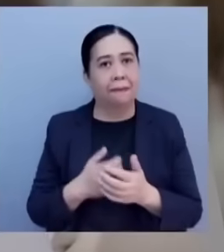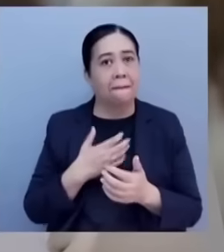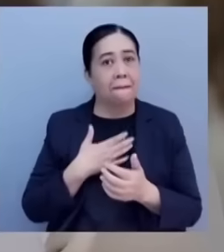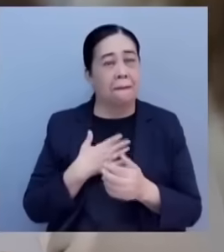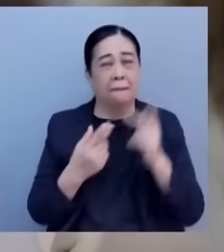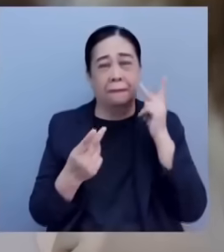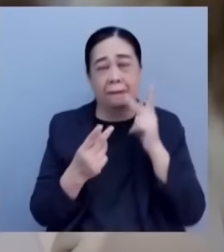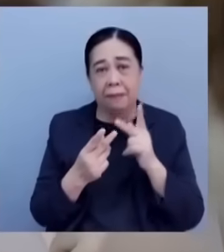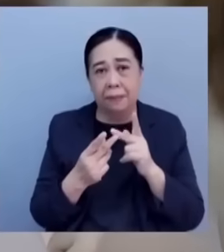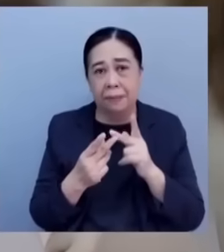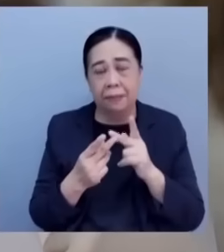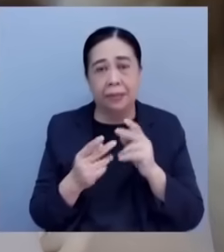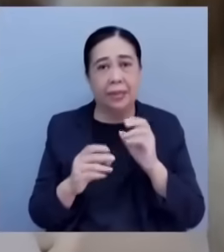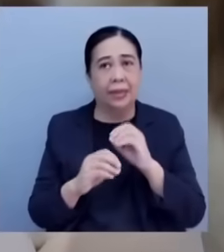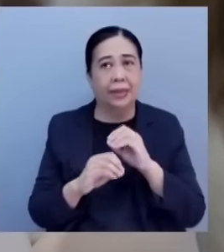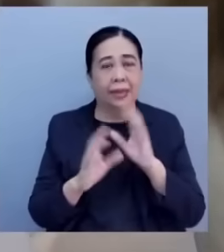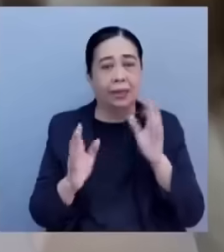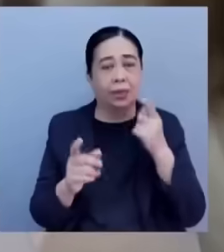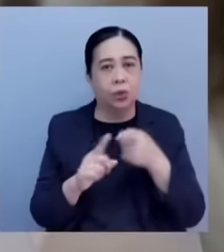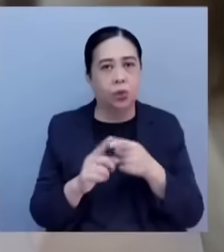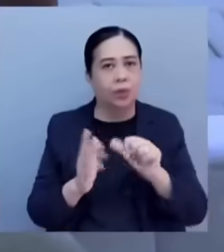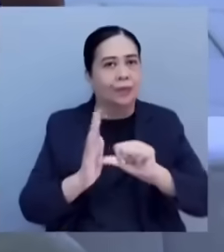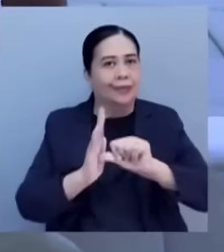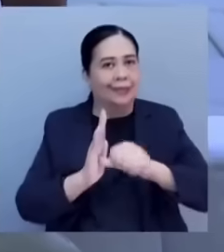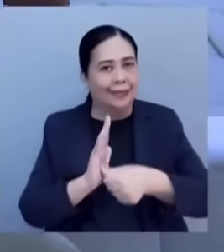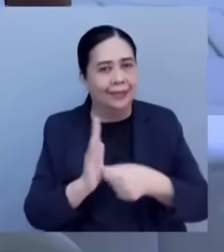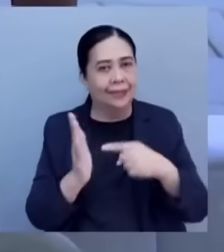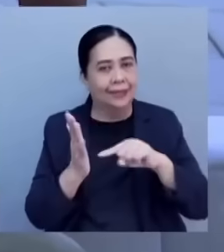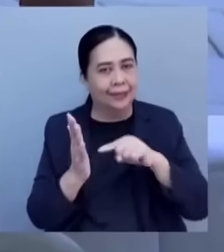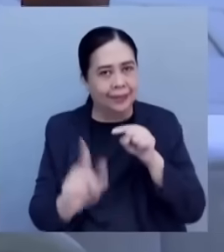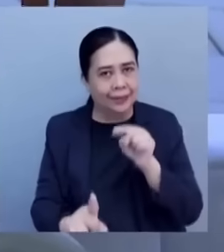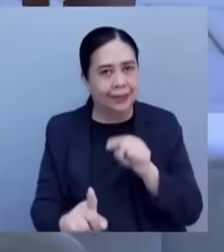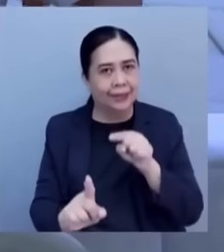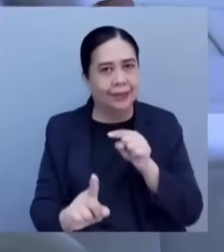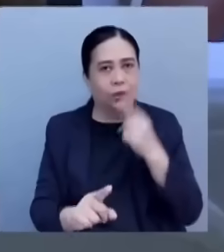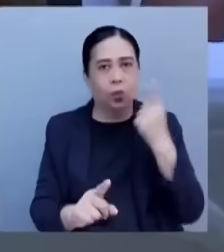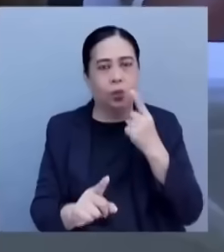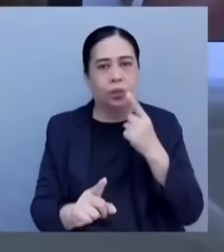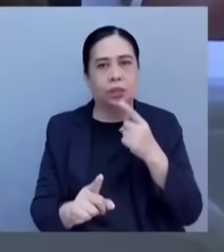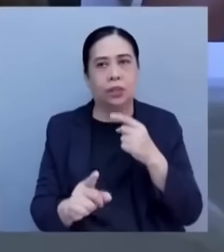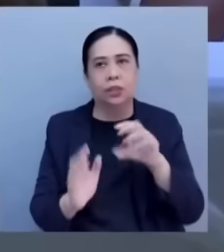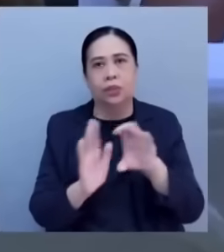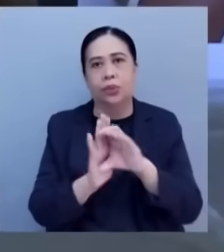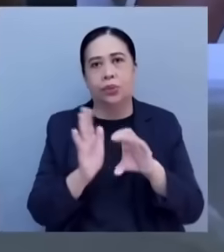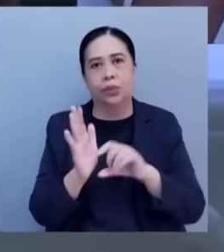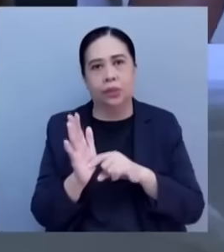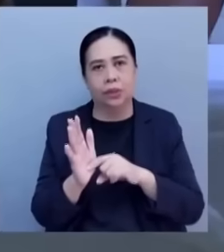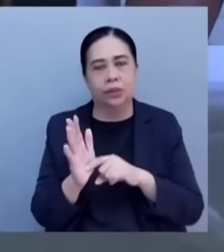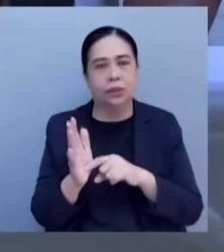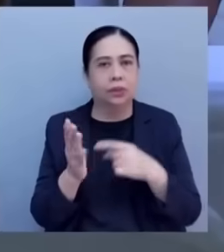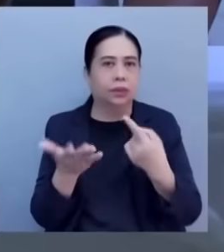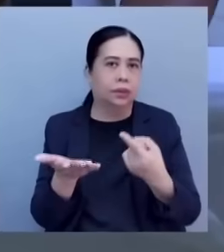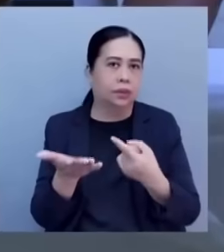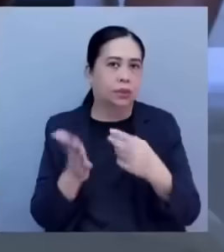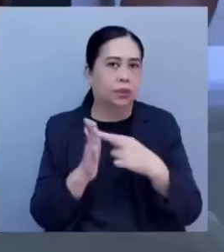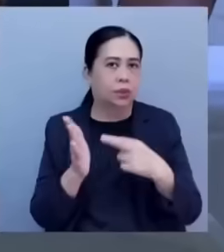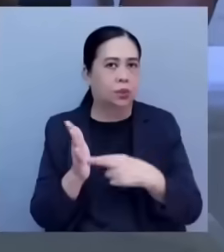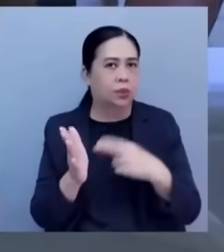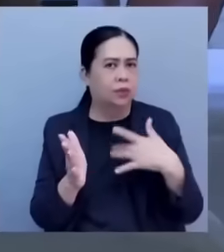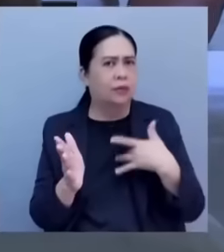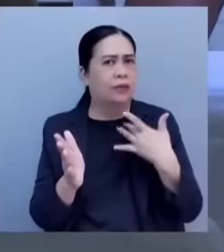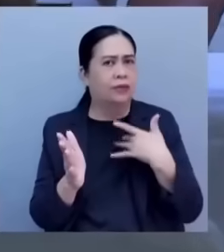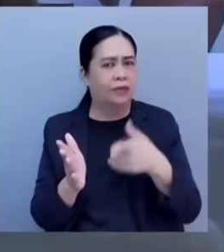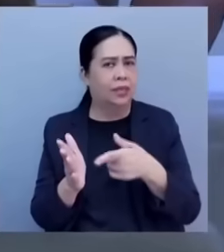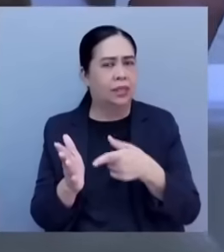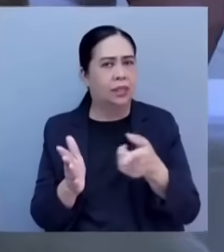our clear intention here is to insist on the constitutional order that we feel has been